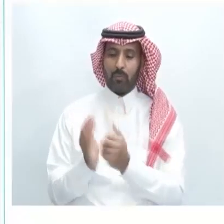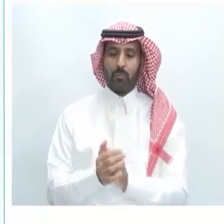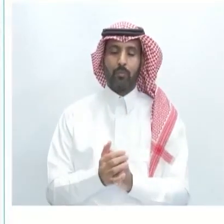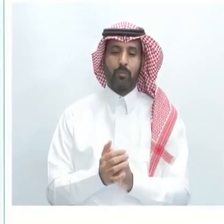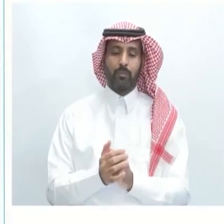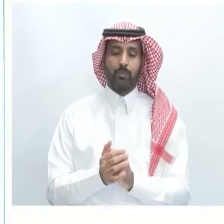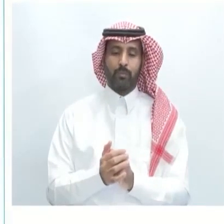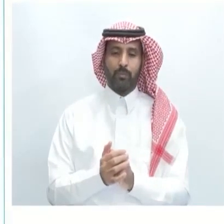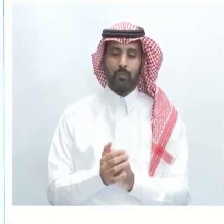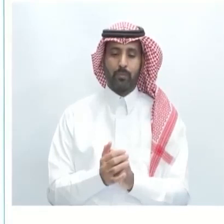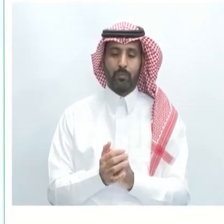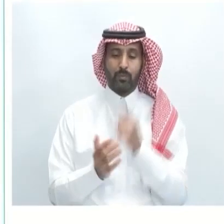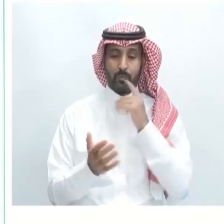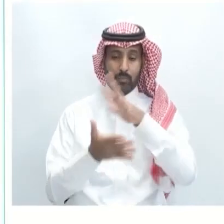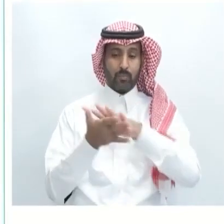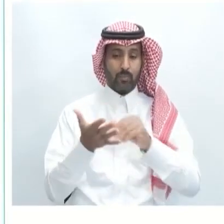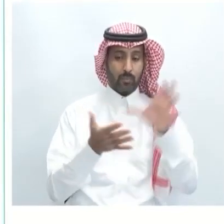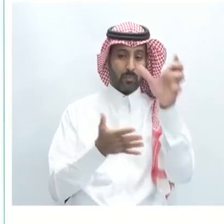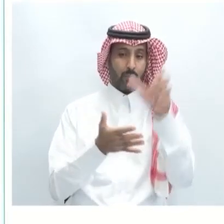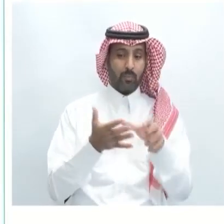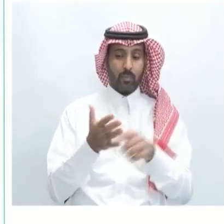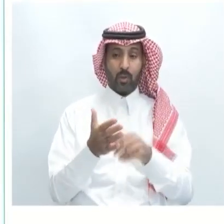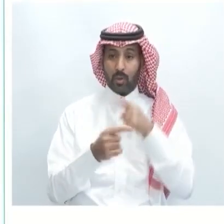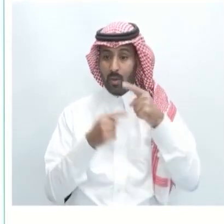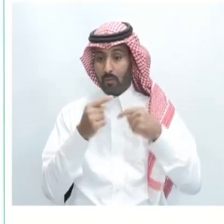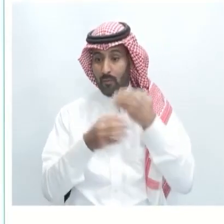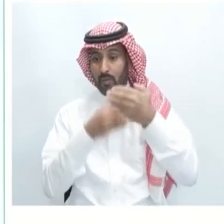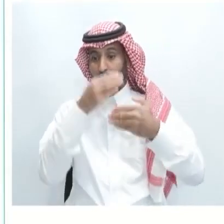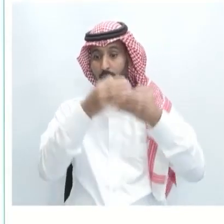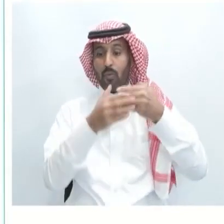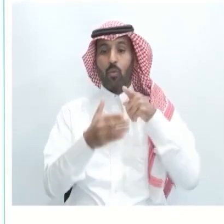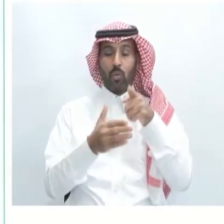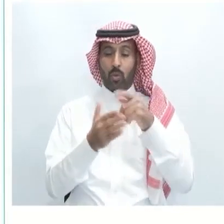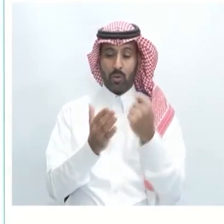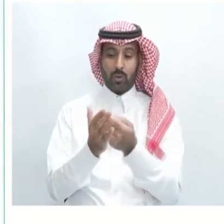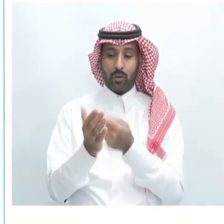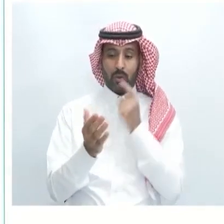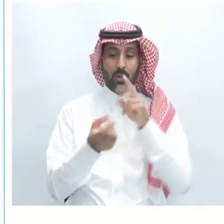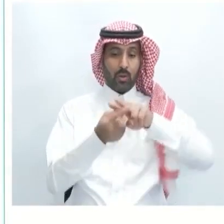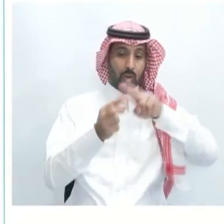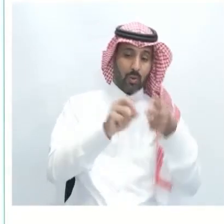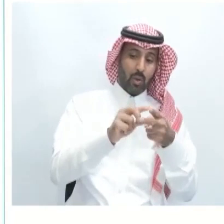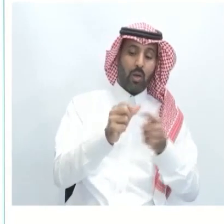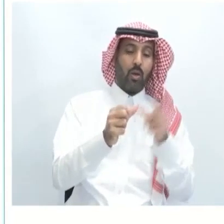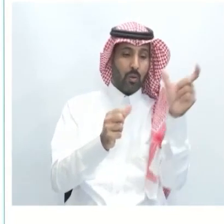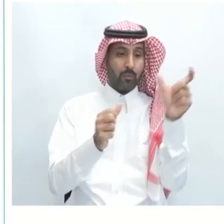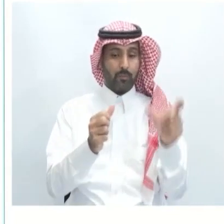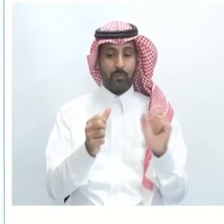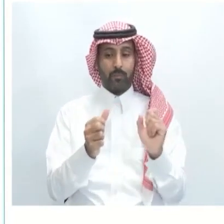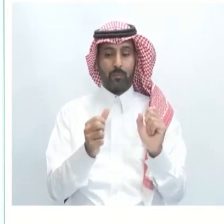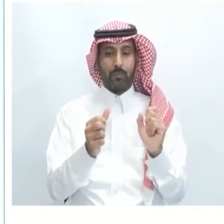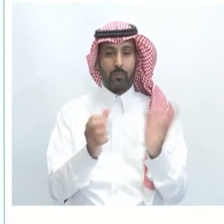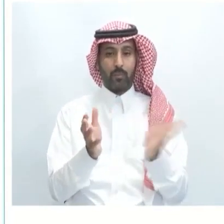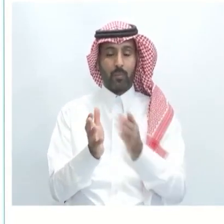about. Continuing here, developing your writing, transition words. So we'll be